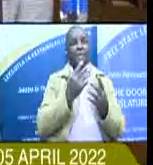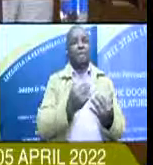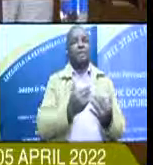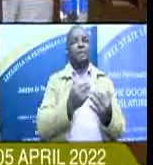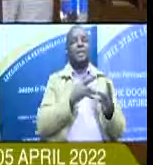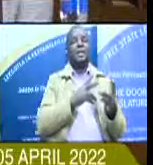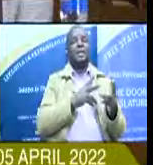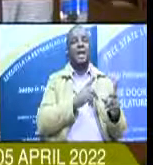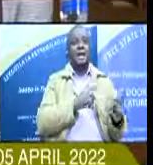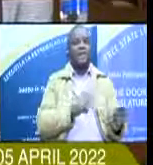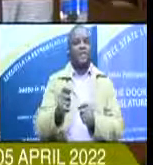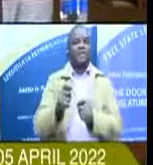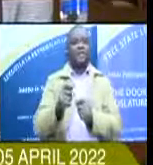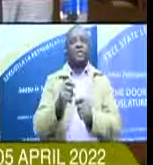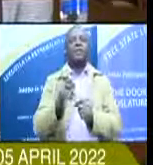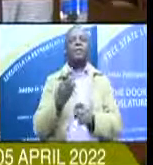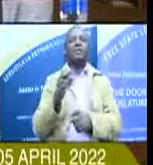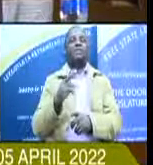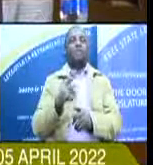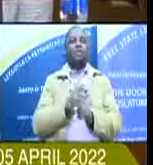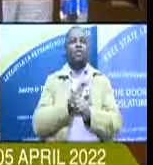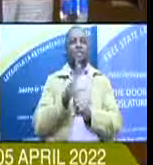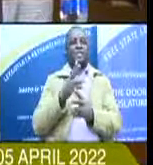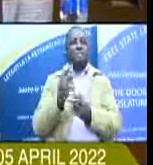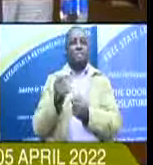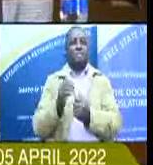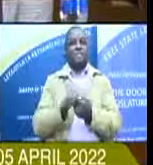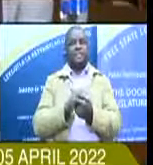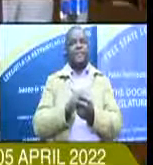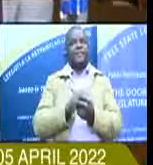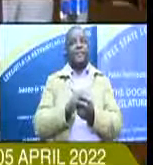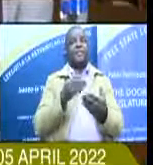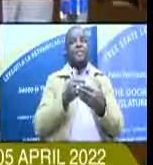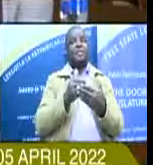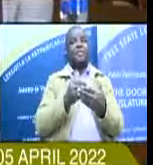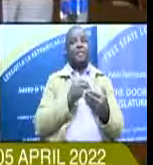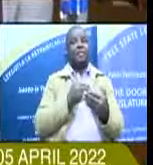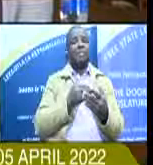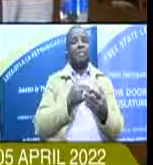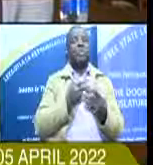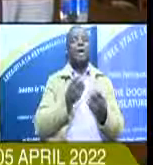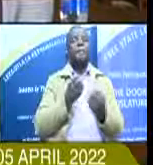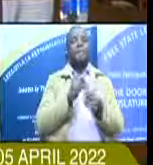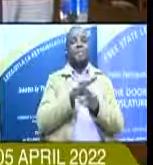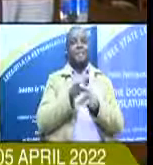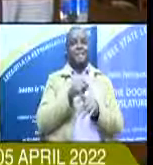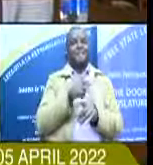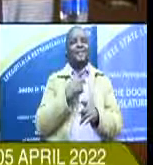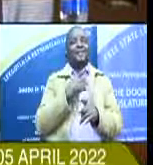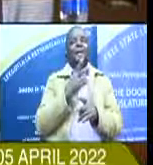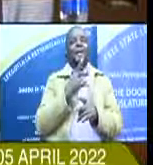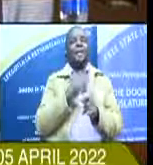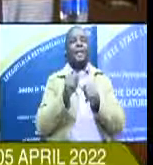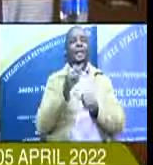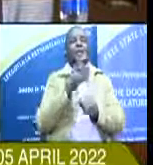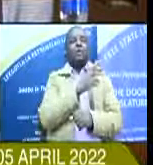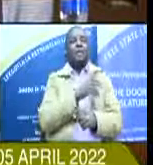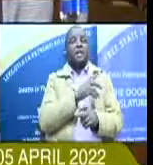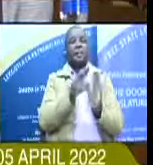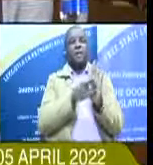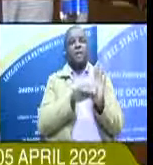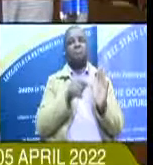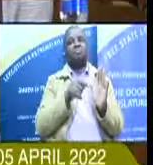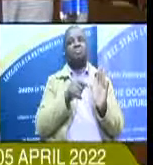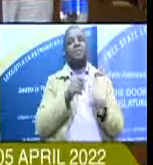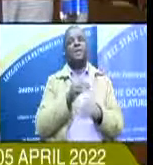response to COVID-19 pandemic. The initial implementation of the Ideal Hospital program